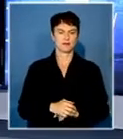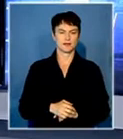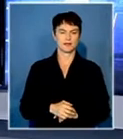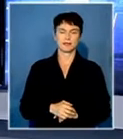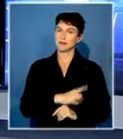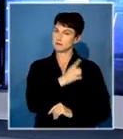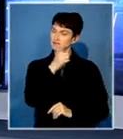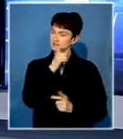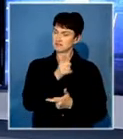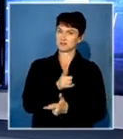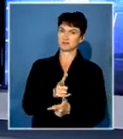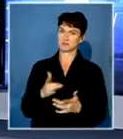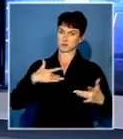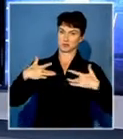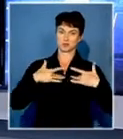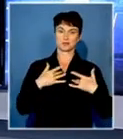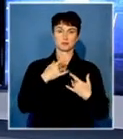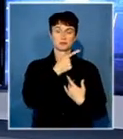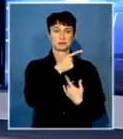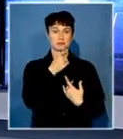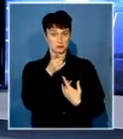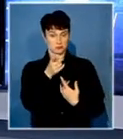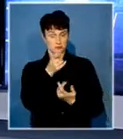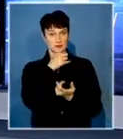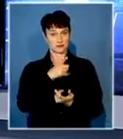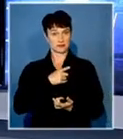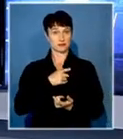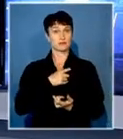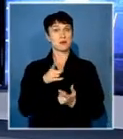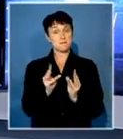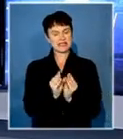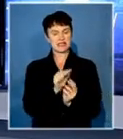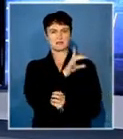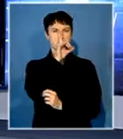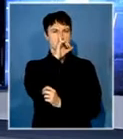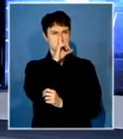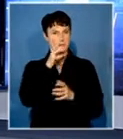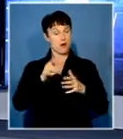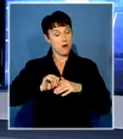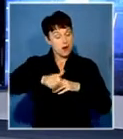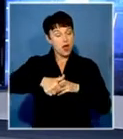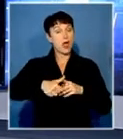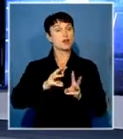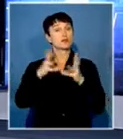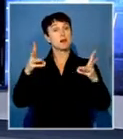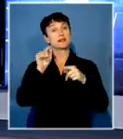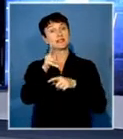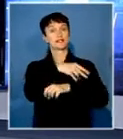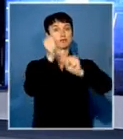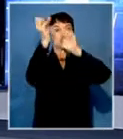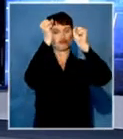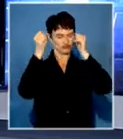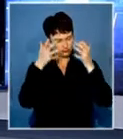did mention his concerns, you say not in the meeting, but definitely in the press conference afterwards. I understand he's mentioned the concerns